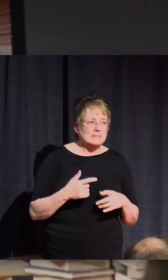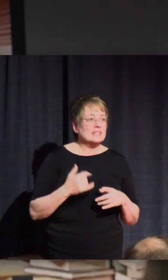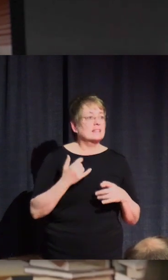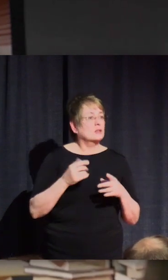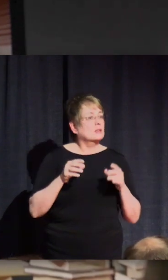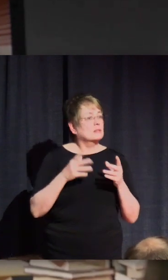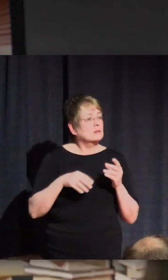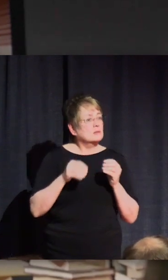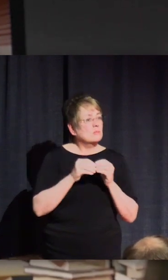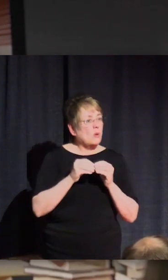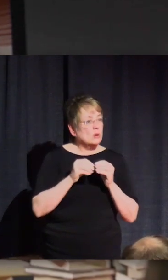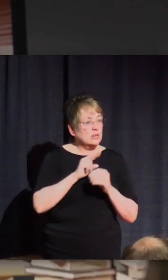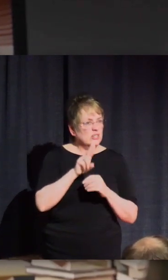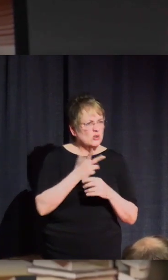application.